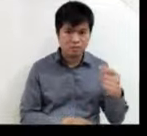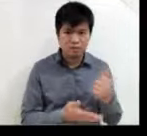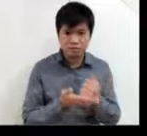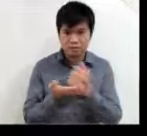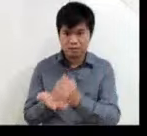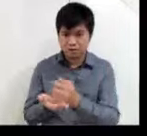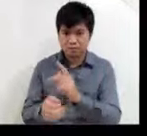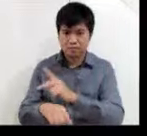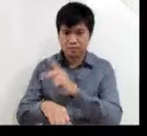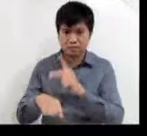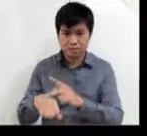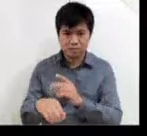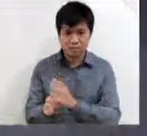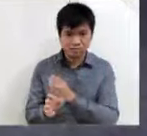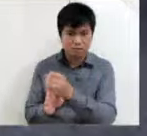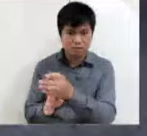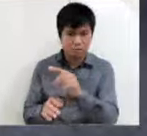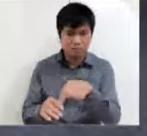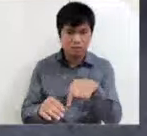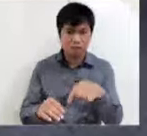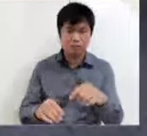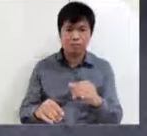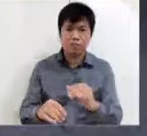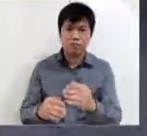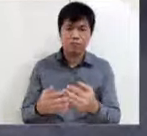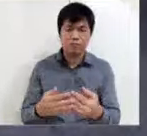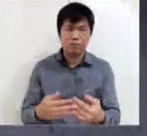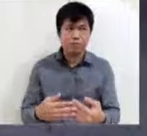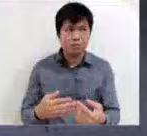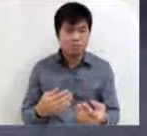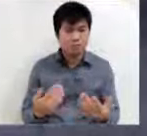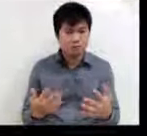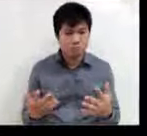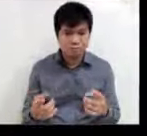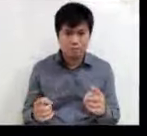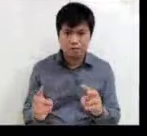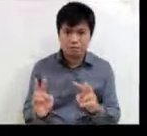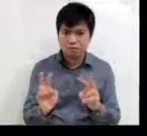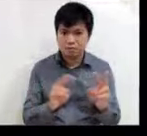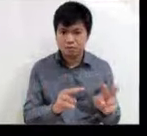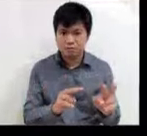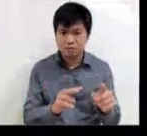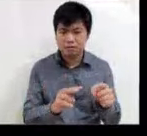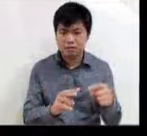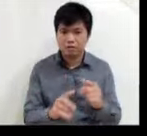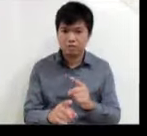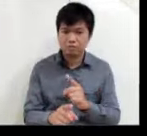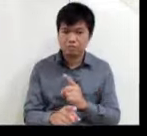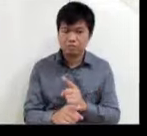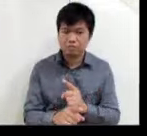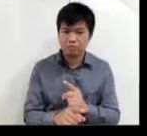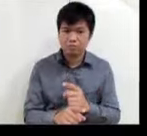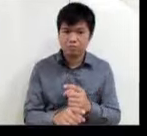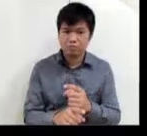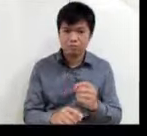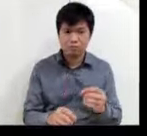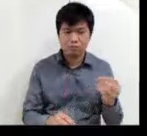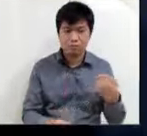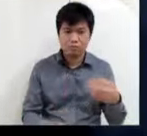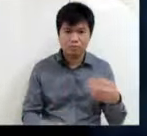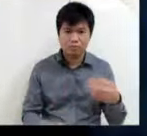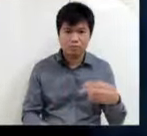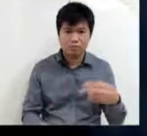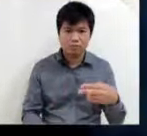in this matter without looking like it's actually the one, dictating the terms? Well, I think